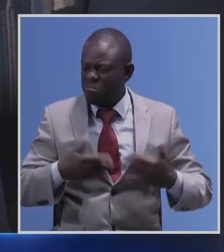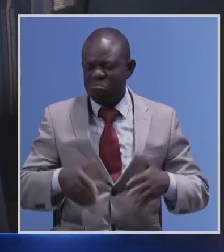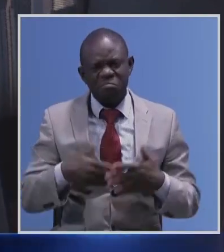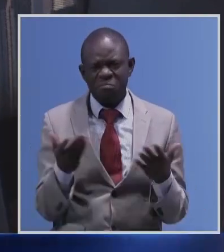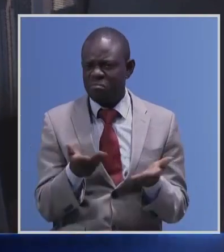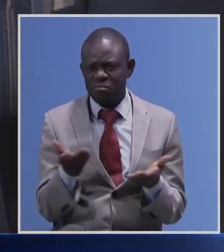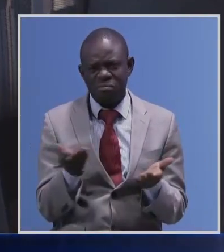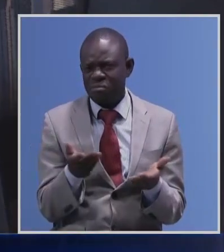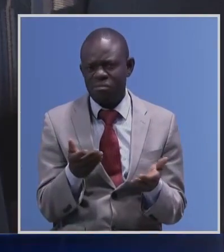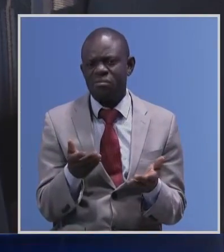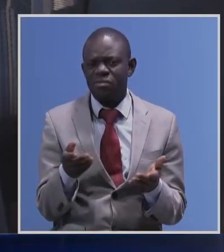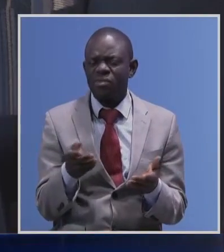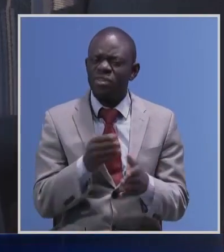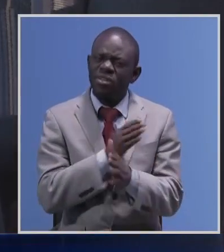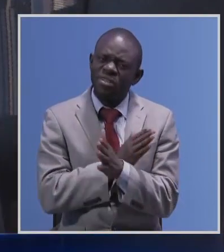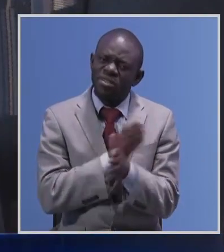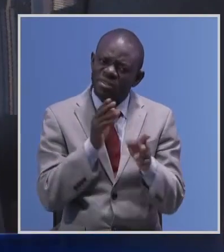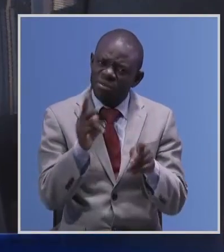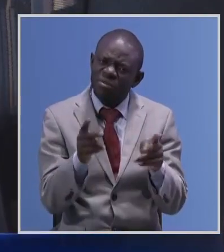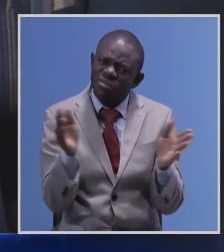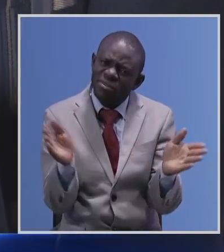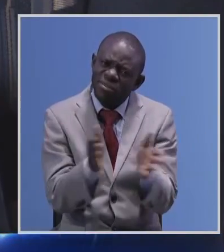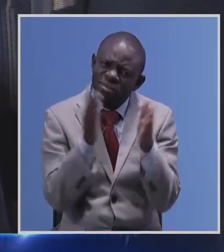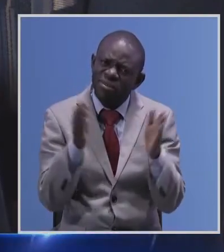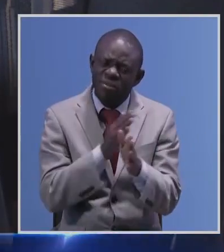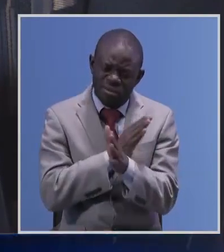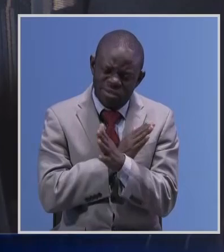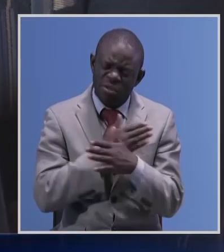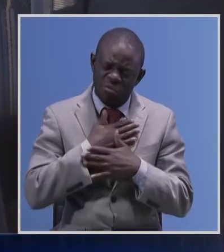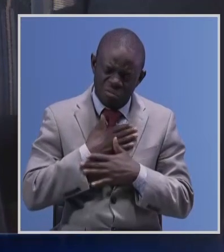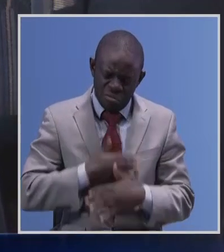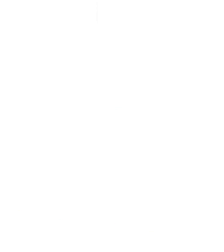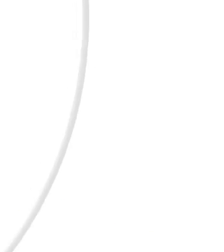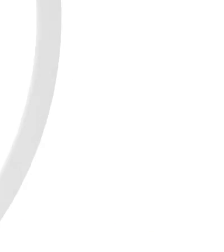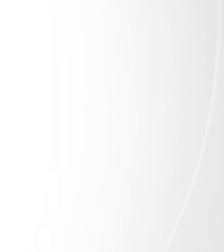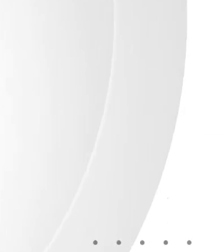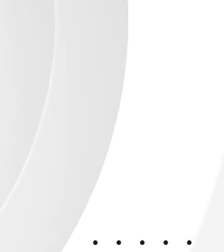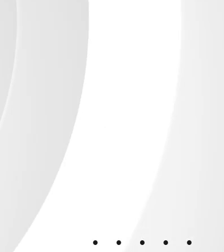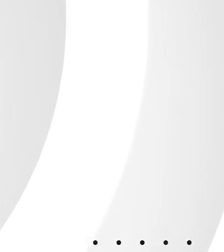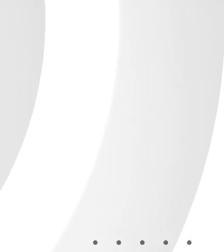Zambians is that we should maintain our peace. Why should we kill our brothers?